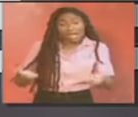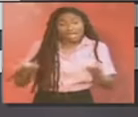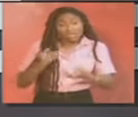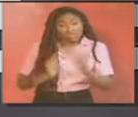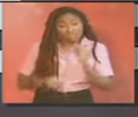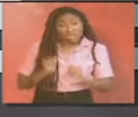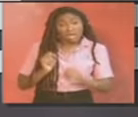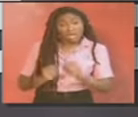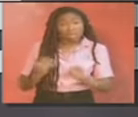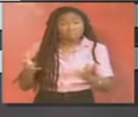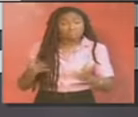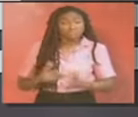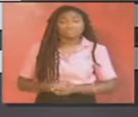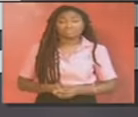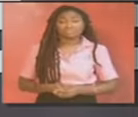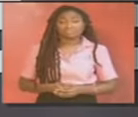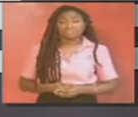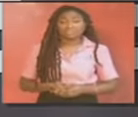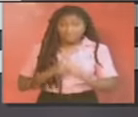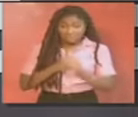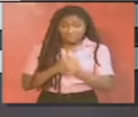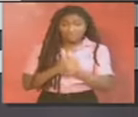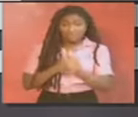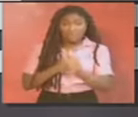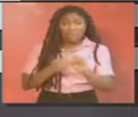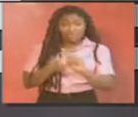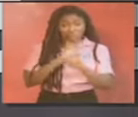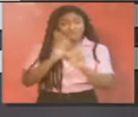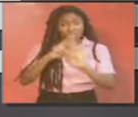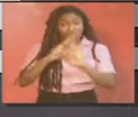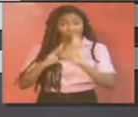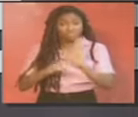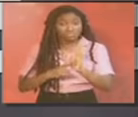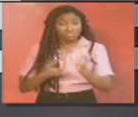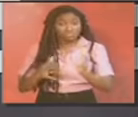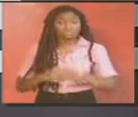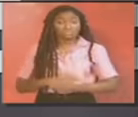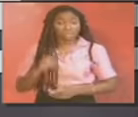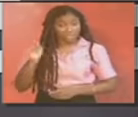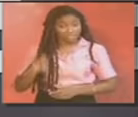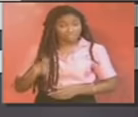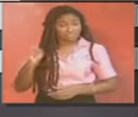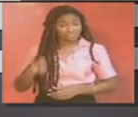and the COVID restriction guidelines are there as well.